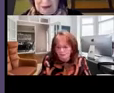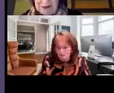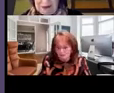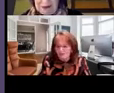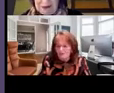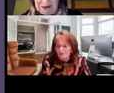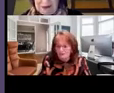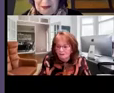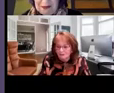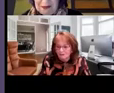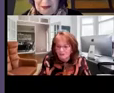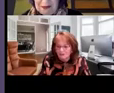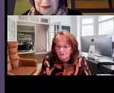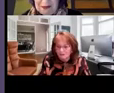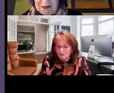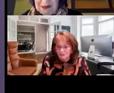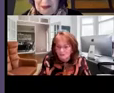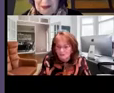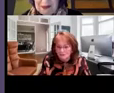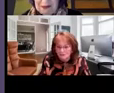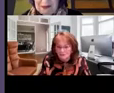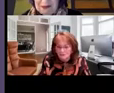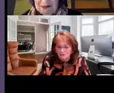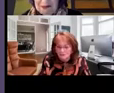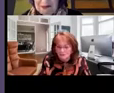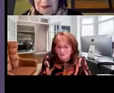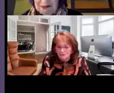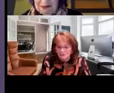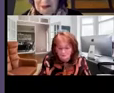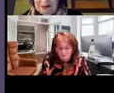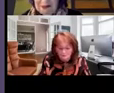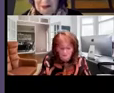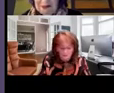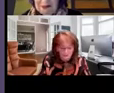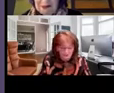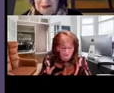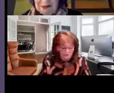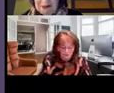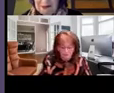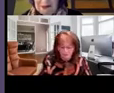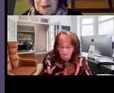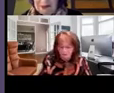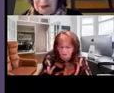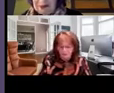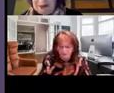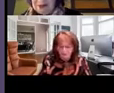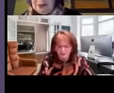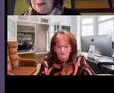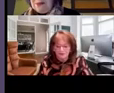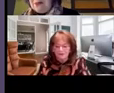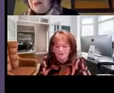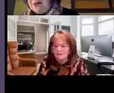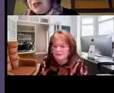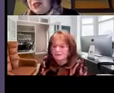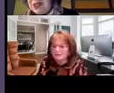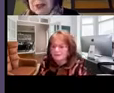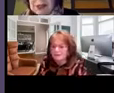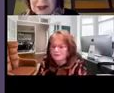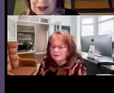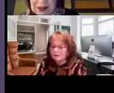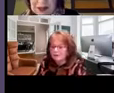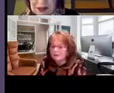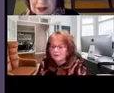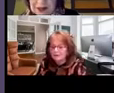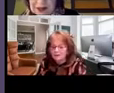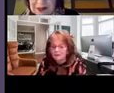of you know this, when there's elder abuse and substance misuse going on at the same time. Just